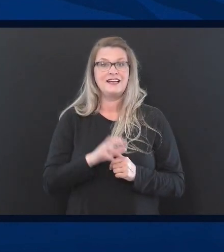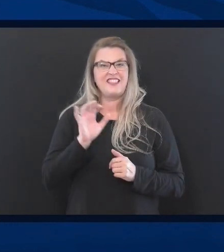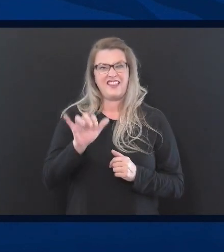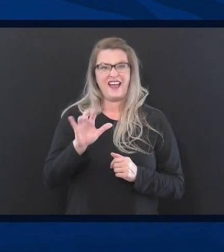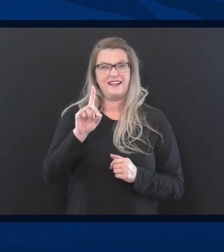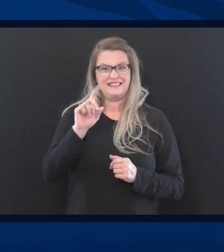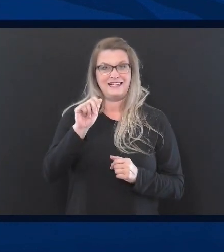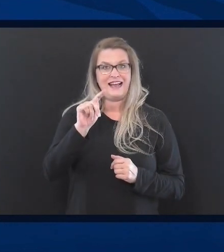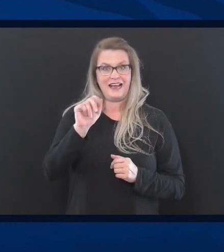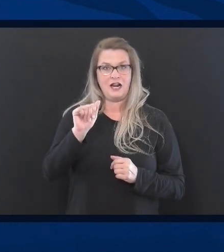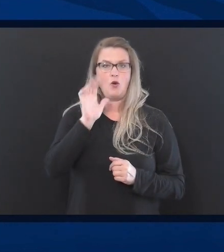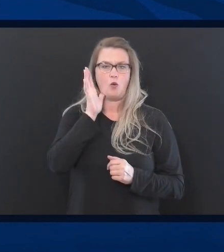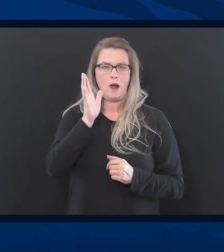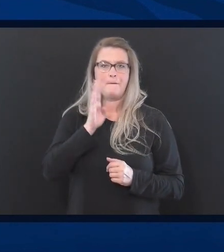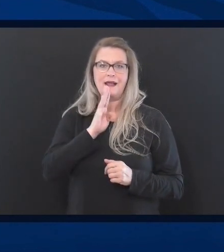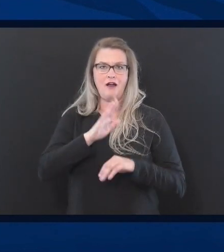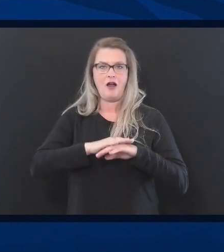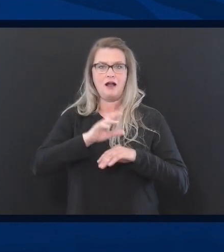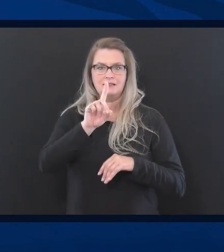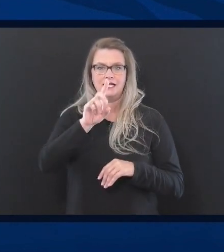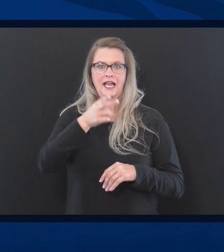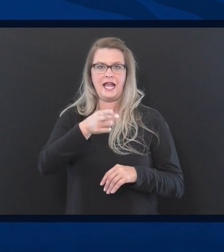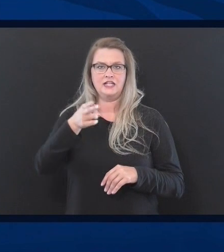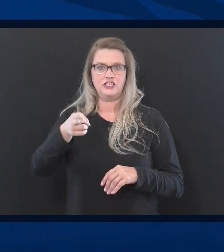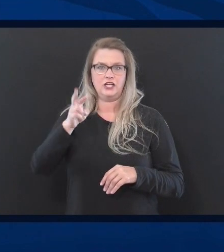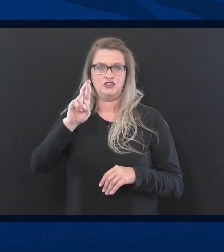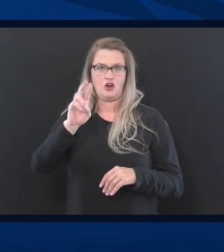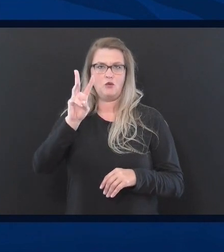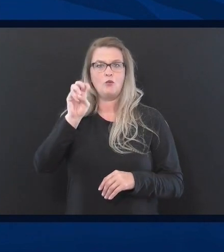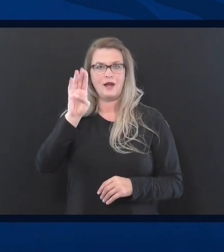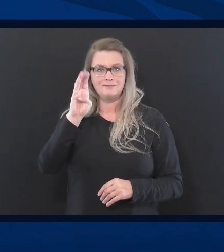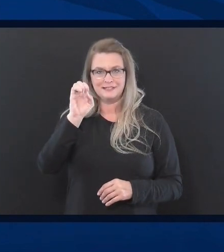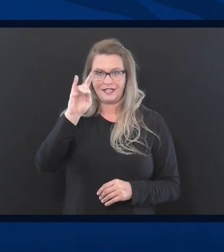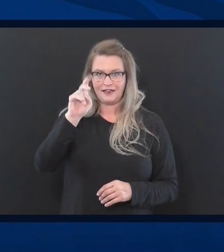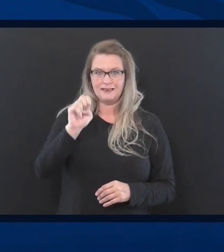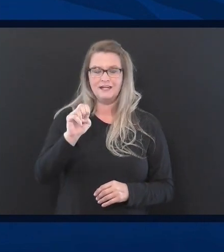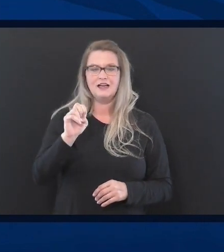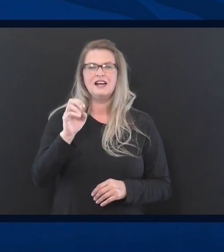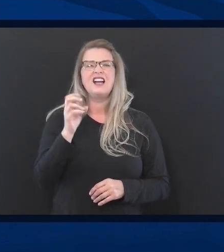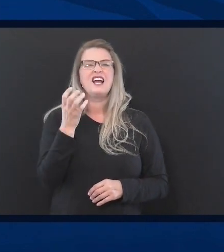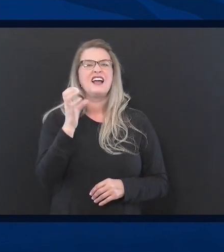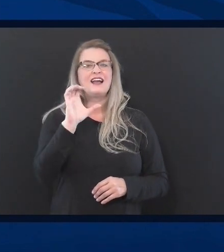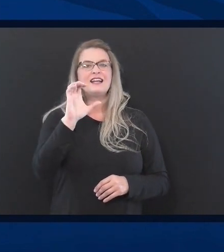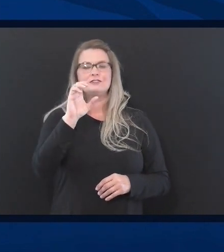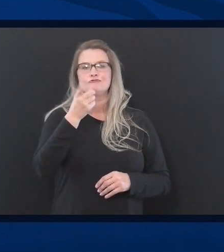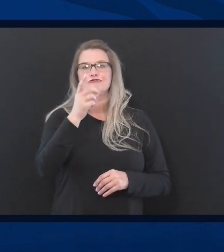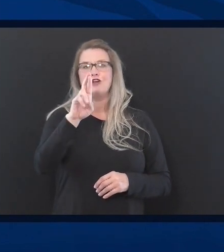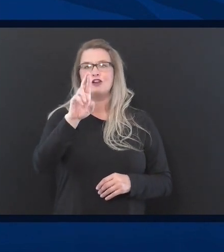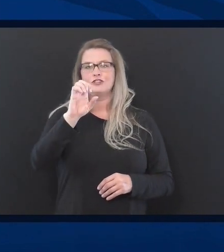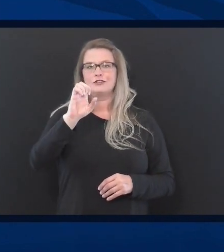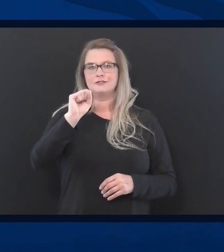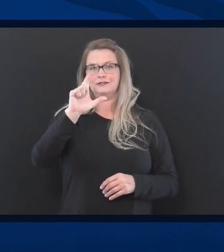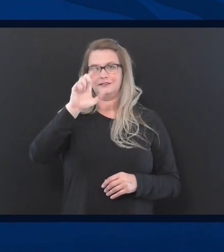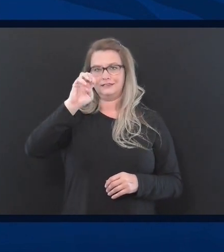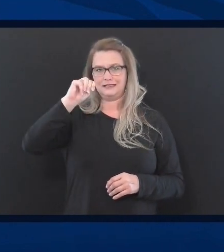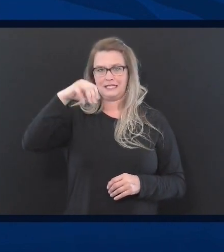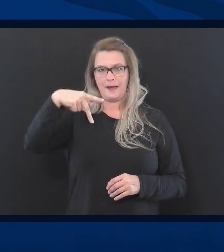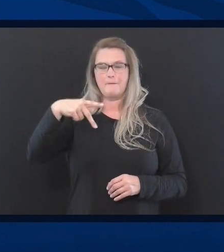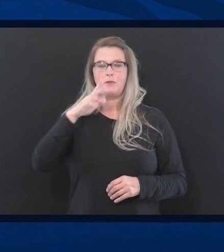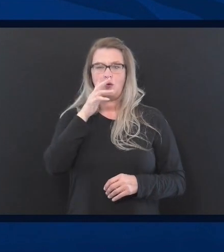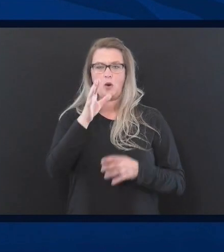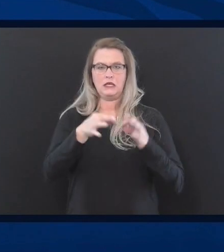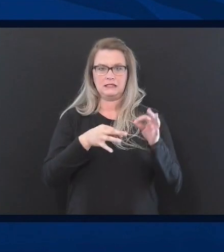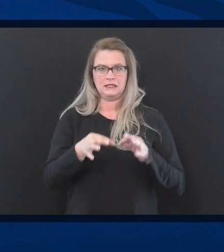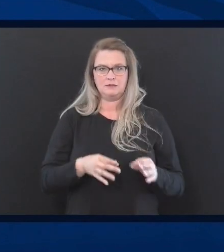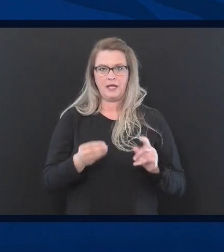be shown on the DHHR website. And I think Dr. Slimp may talk about some further data that we will